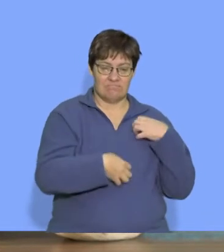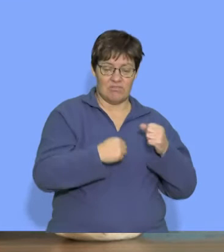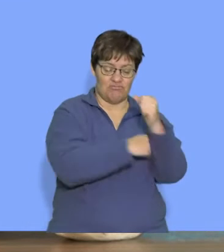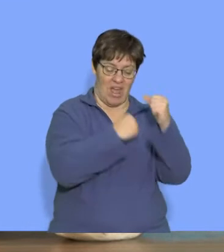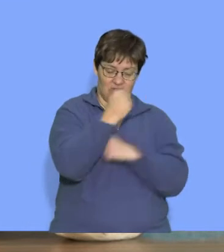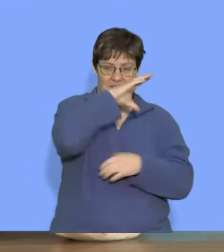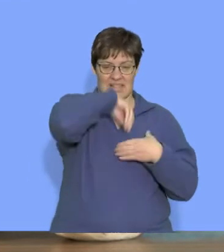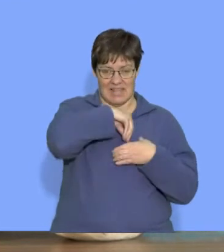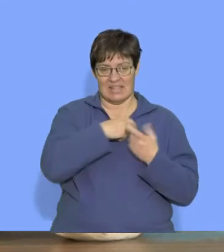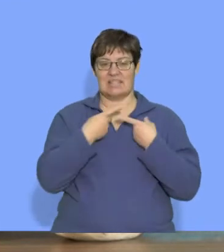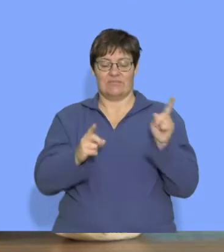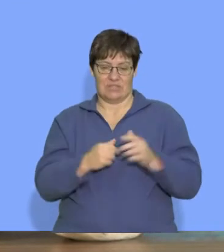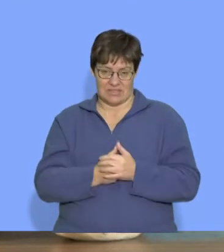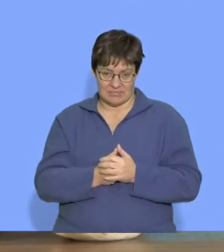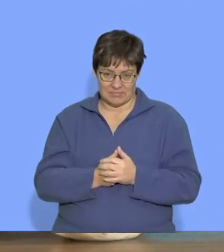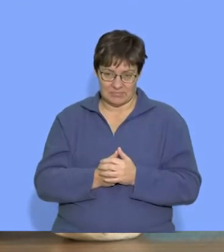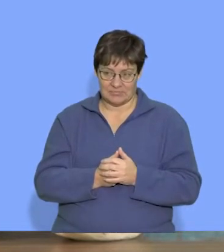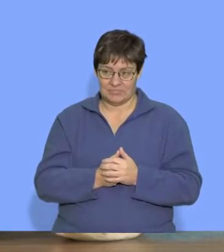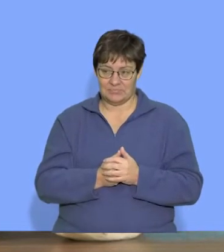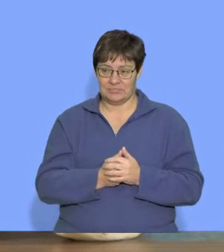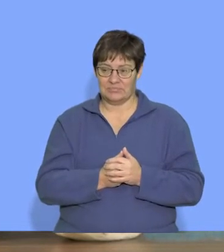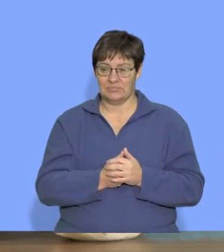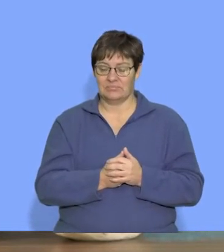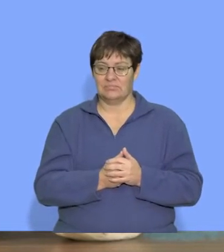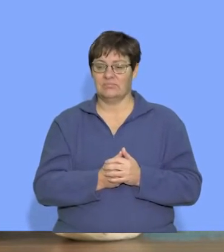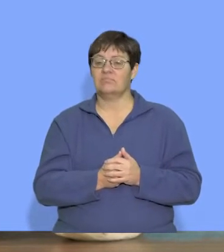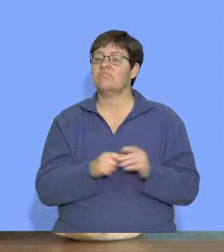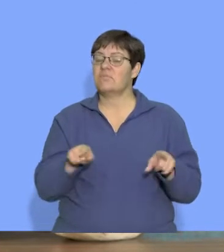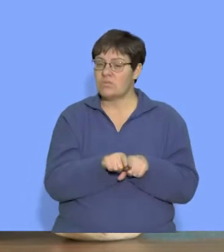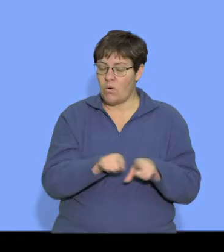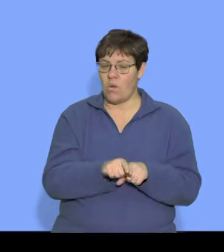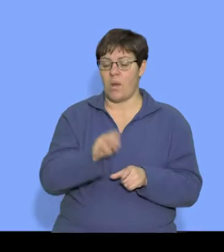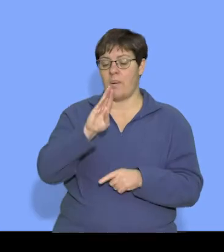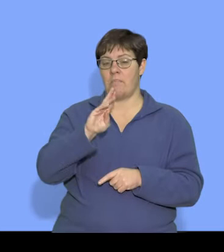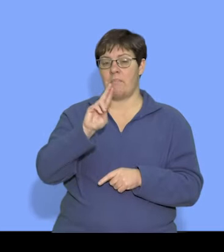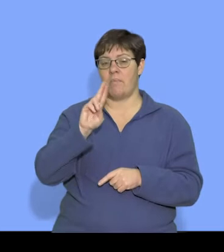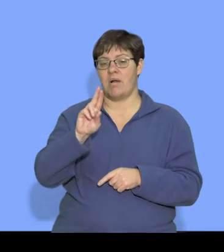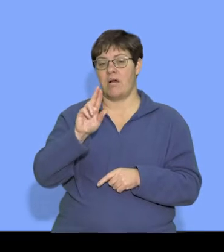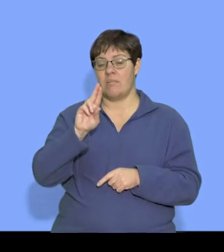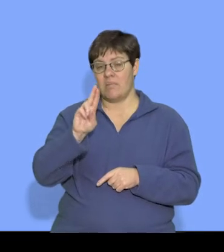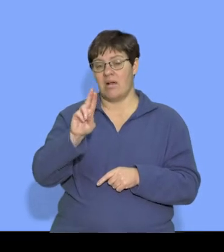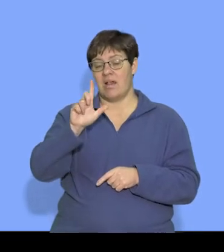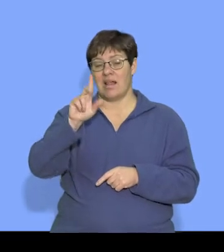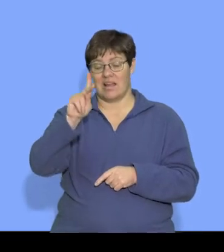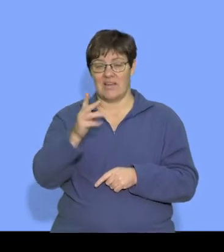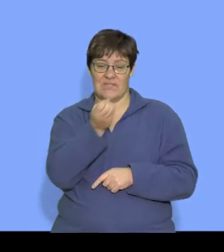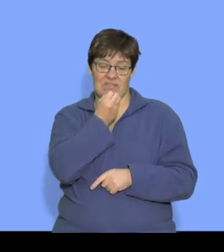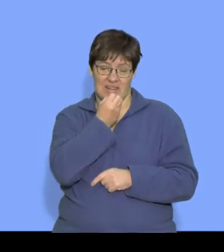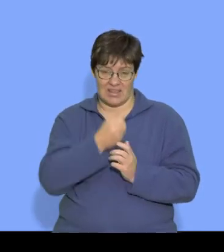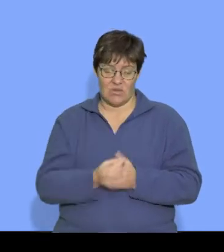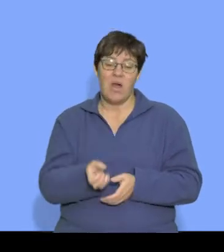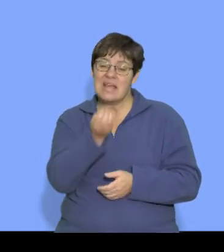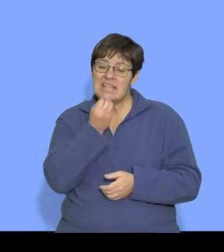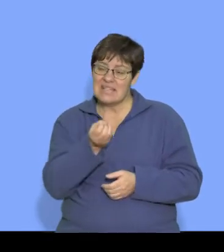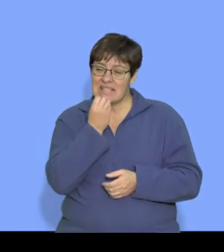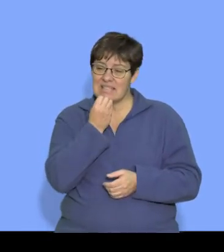a different structure in terms of their mode of nutrition. We also know that they are bulk feeding. These obtain